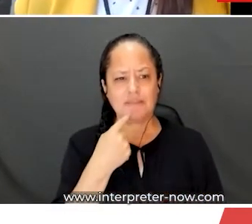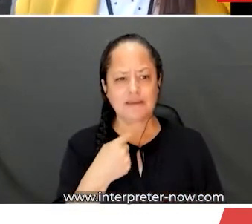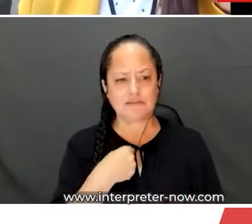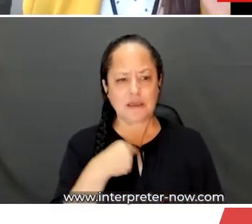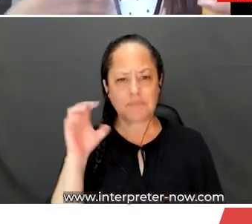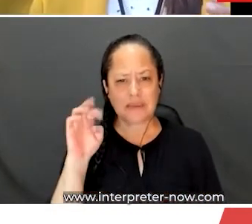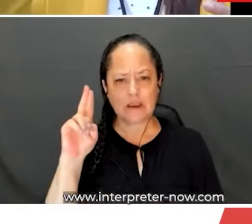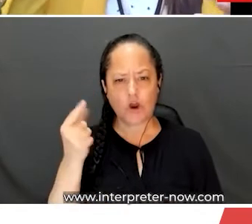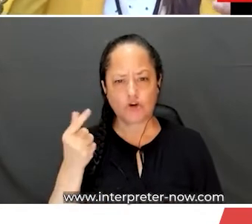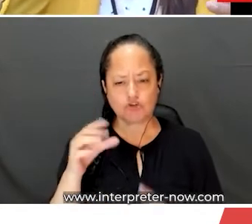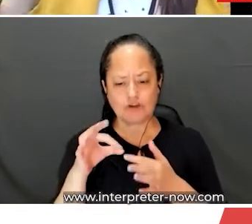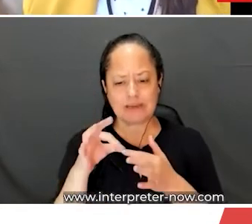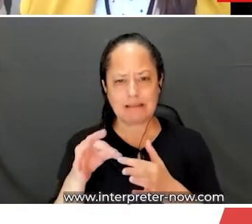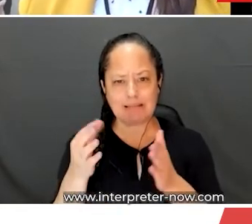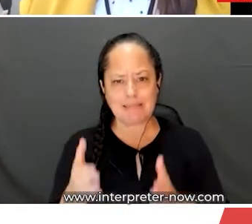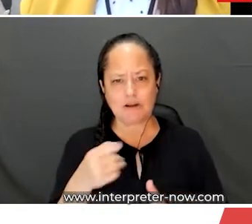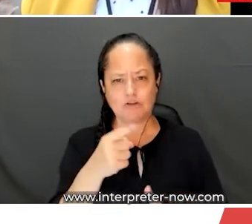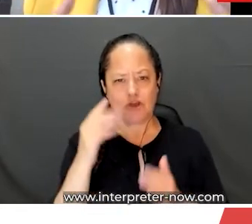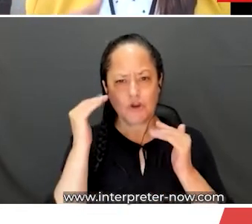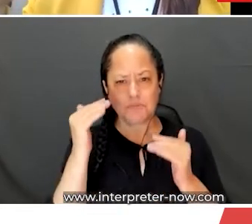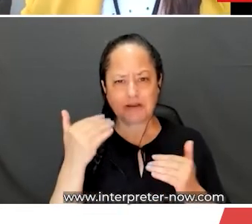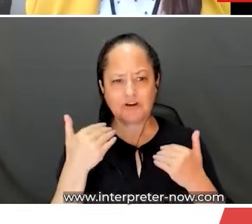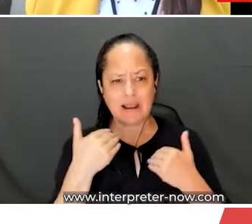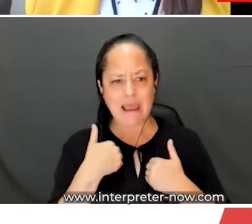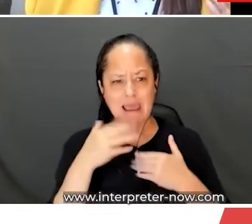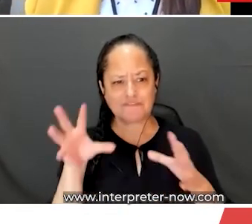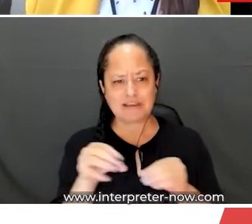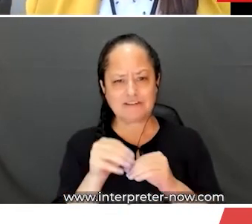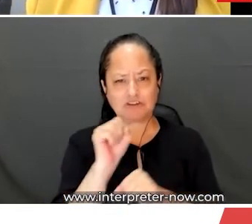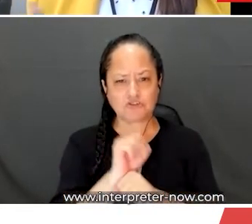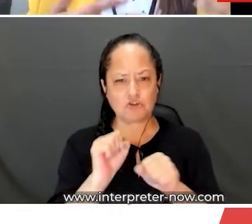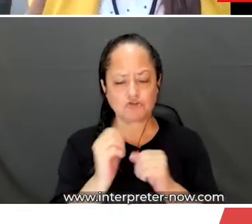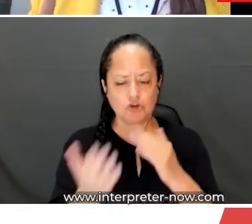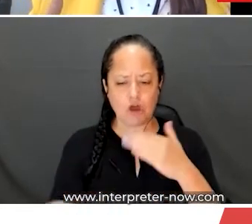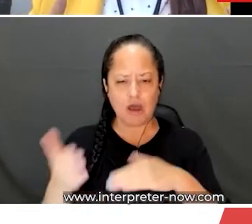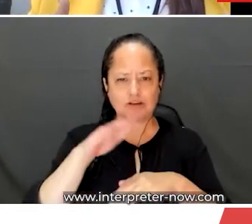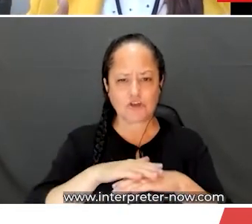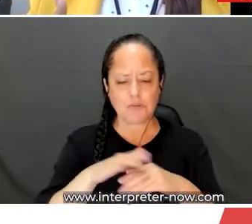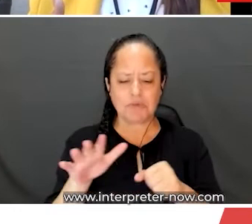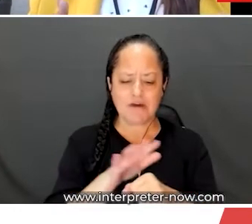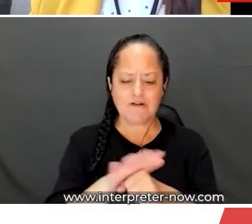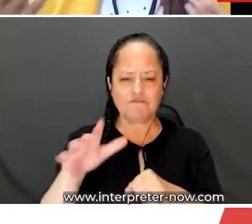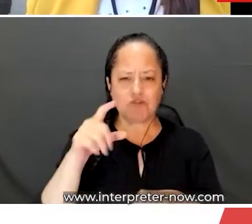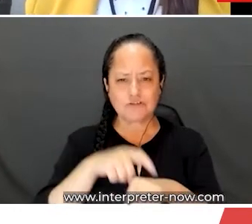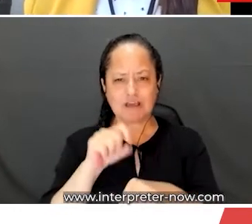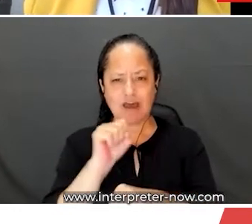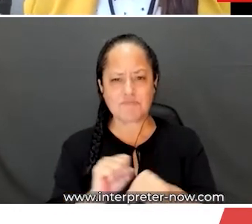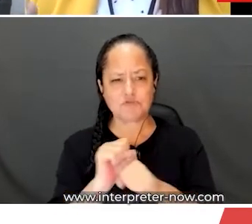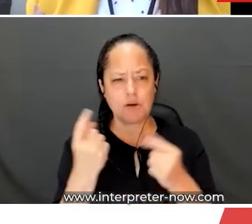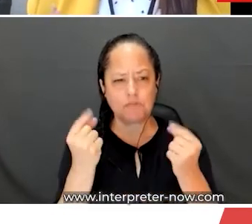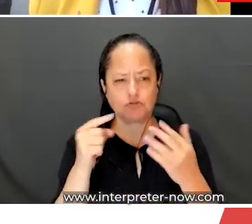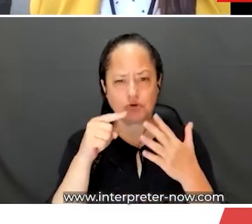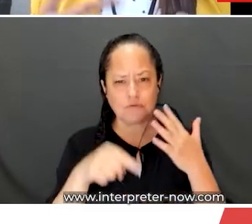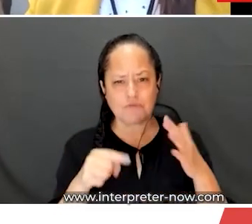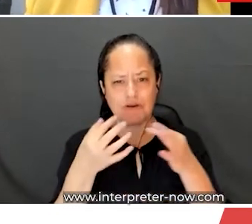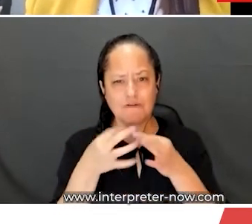ERG leaders and they're basically expected to have like an additional job on top of their full-time job to do these things for free, to